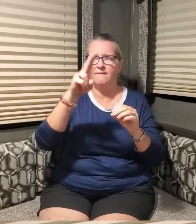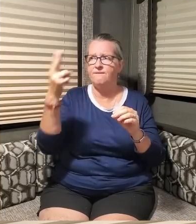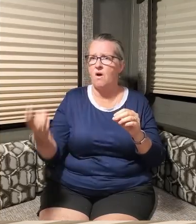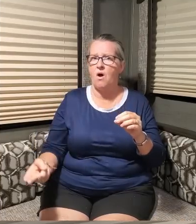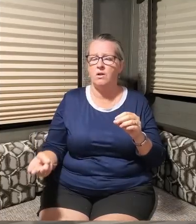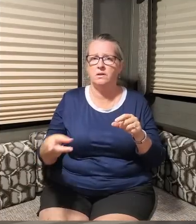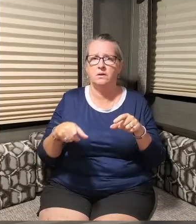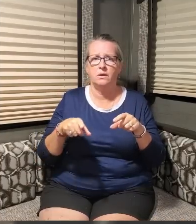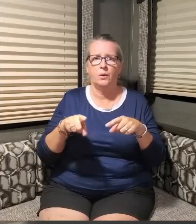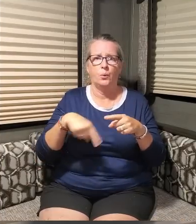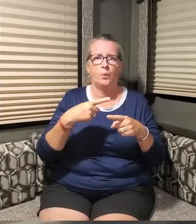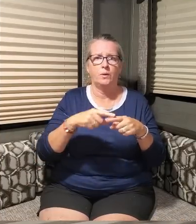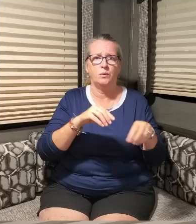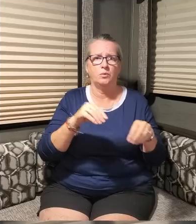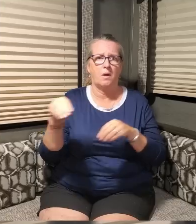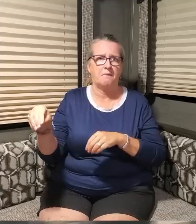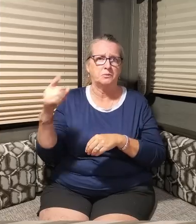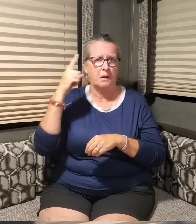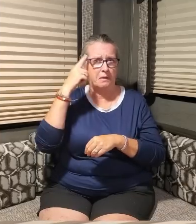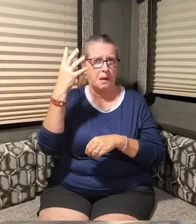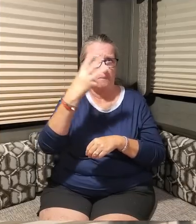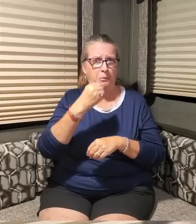wall.